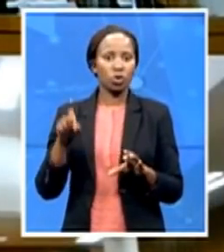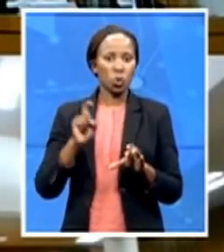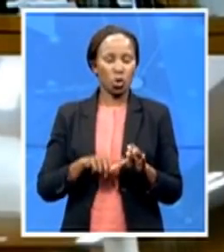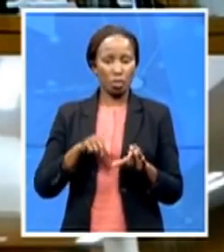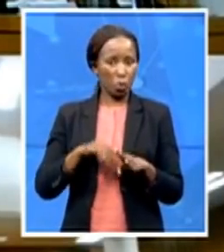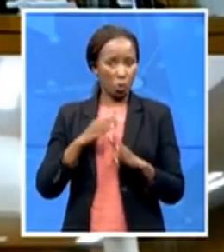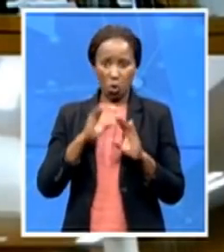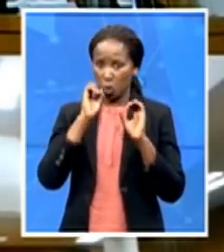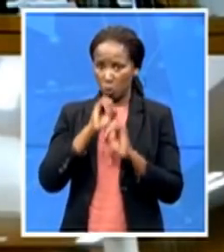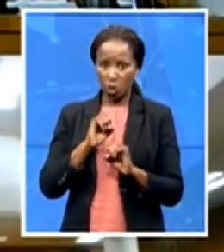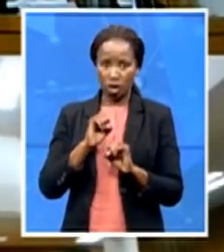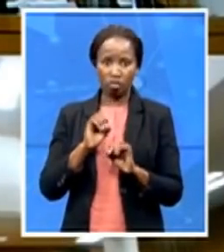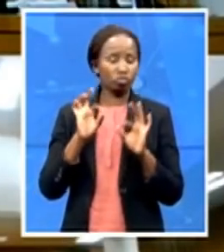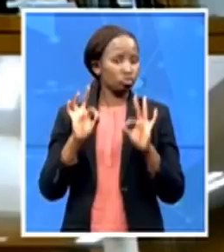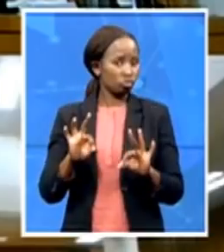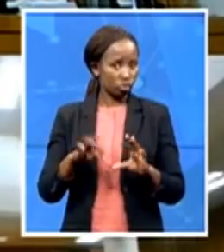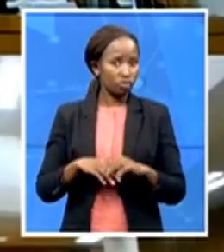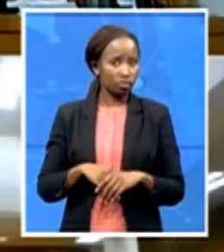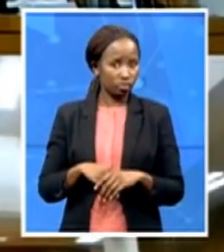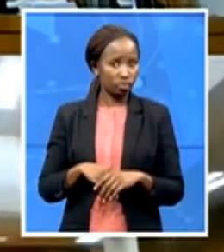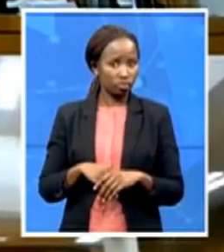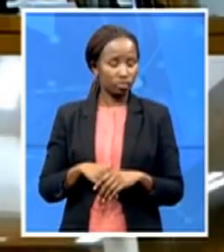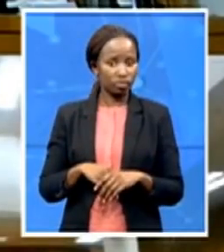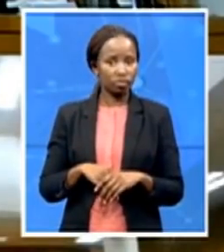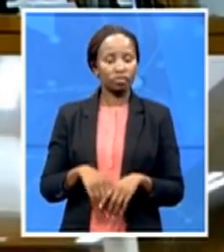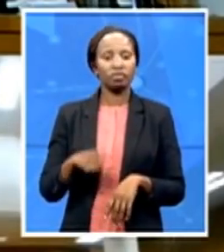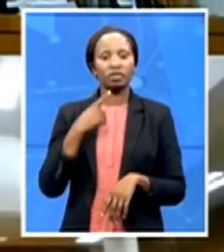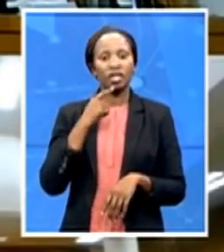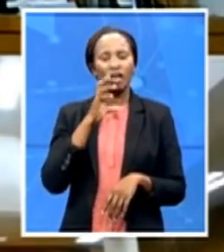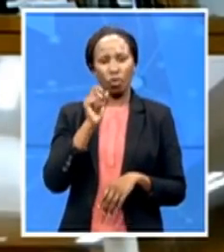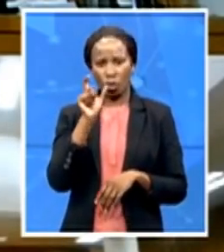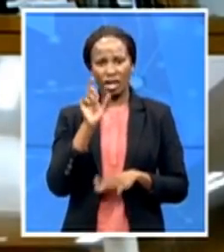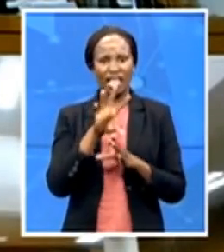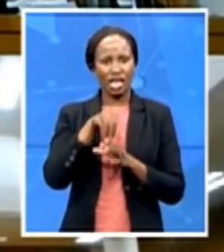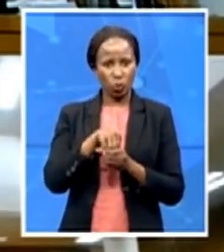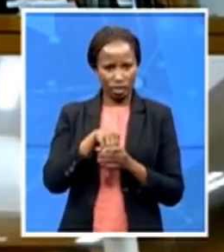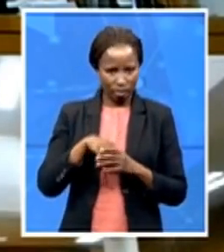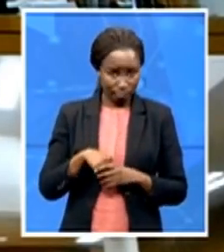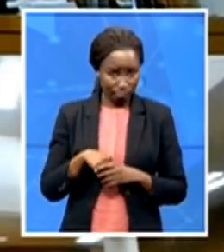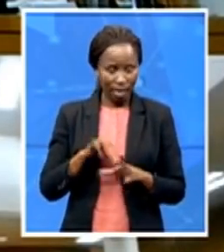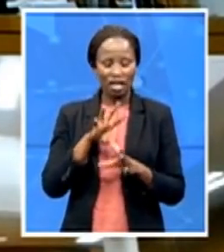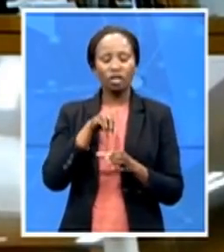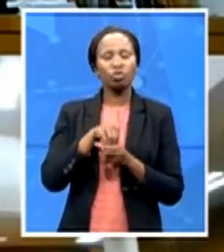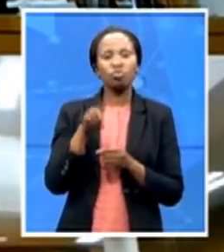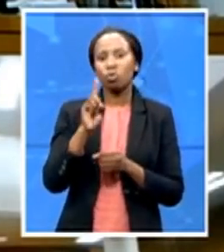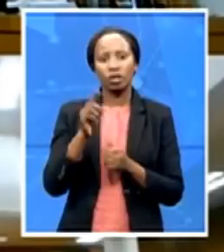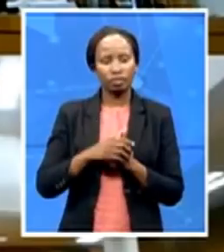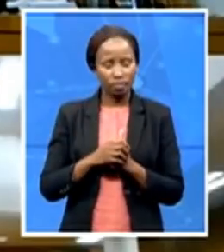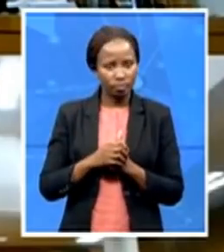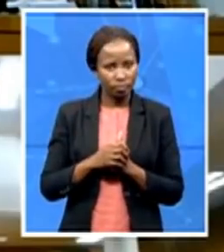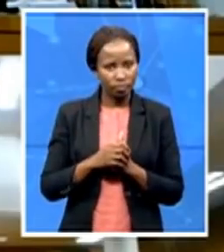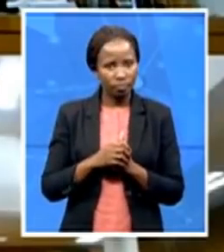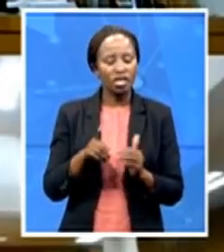word includes. It includes the following exacting requirements in relation to the holder of a public